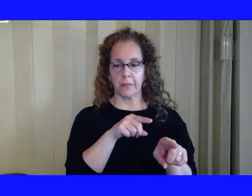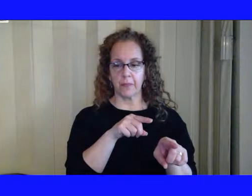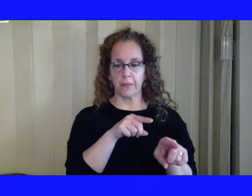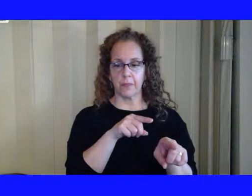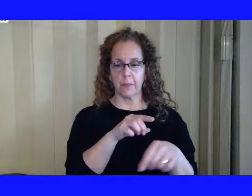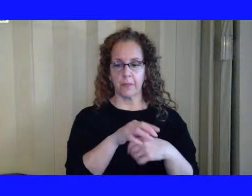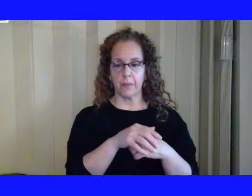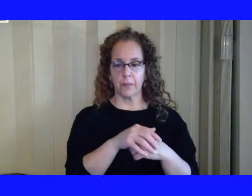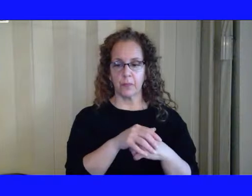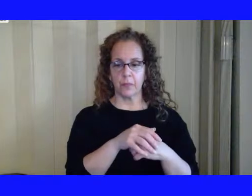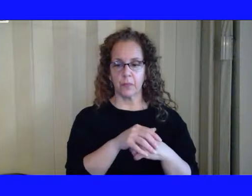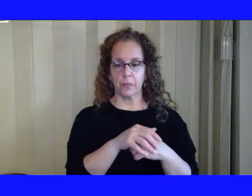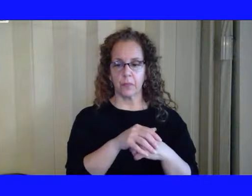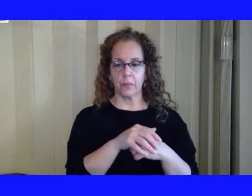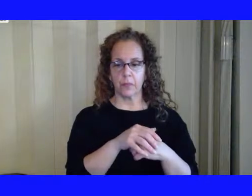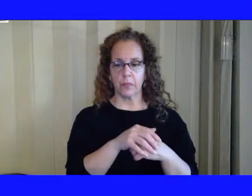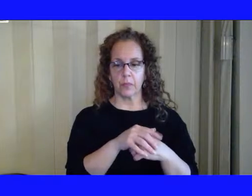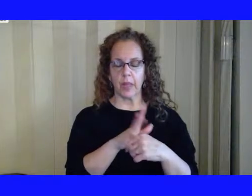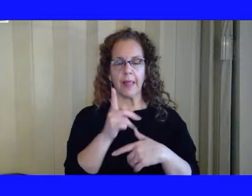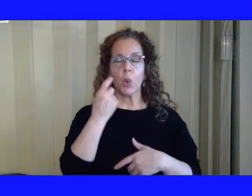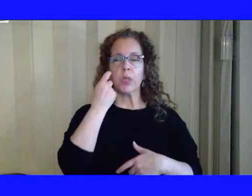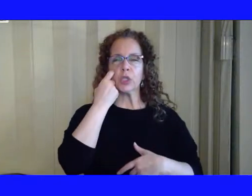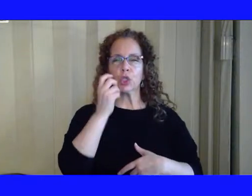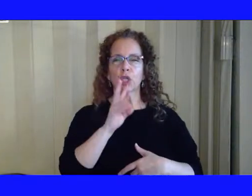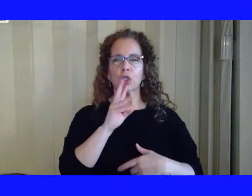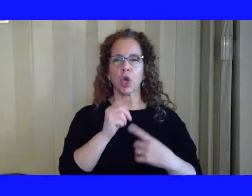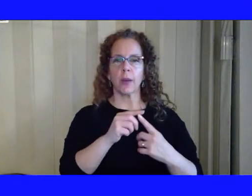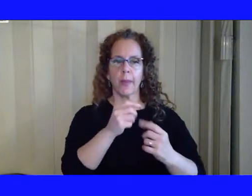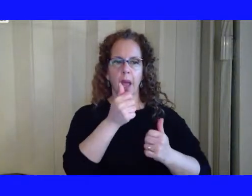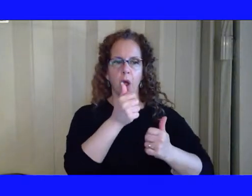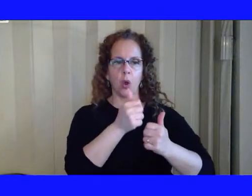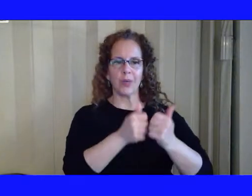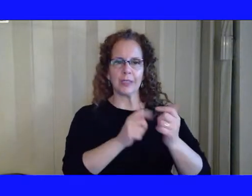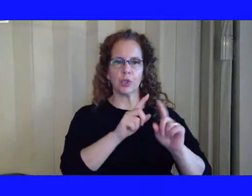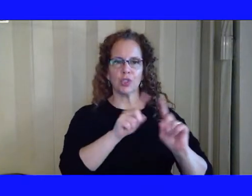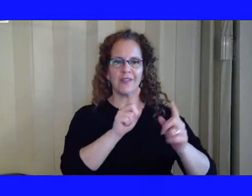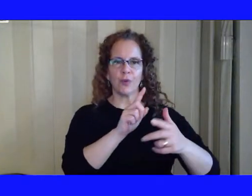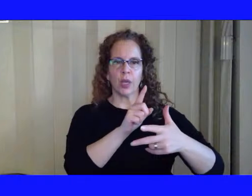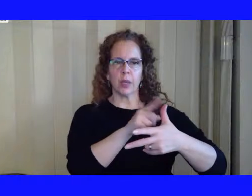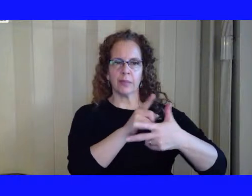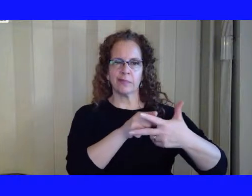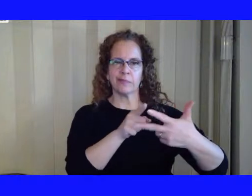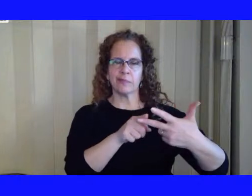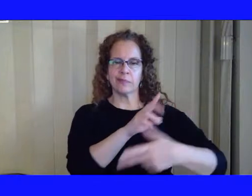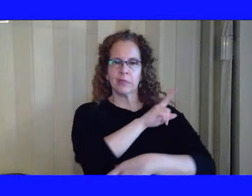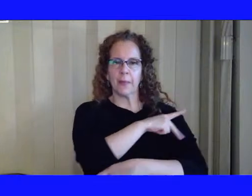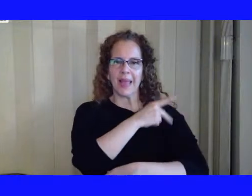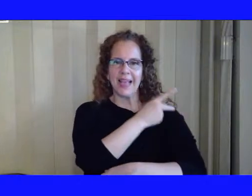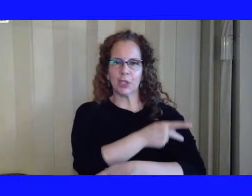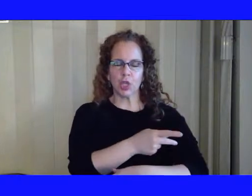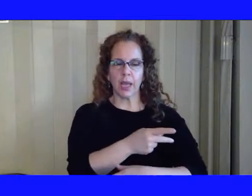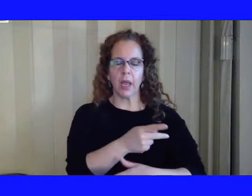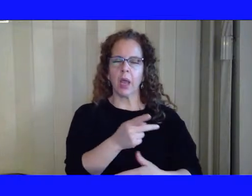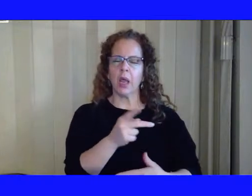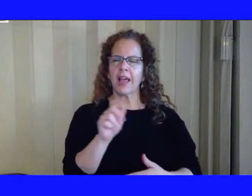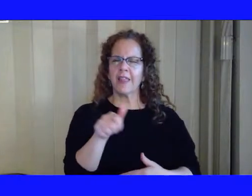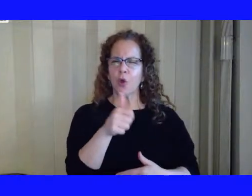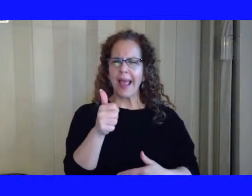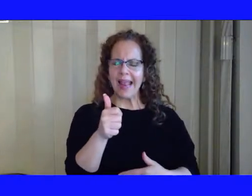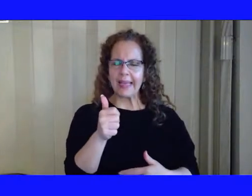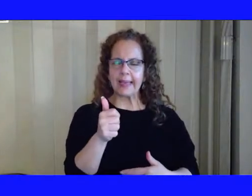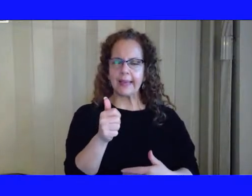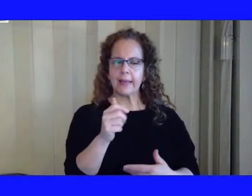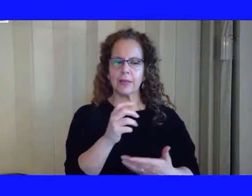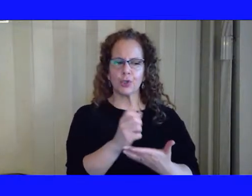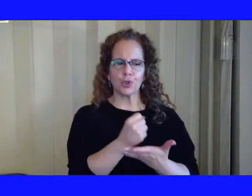the largest number of individuals seeking reasonable accommodation requests. And the second were the clerical